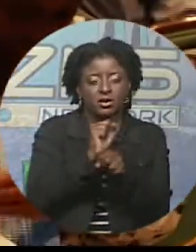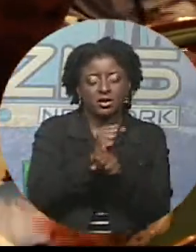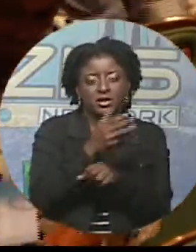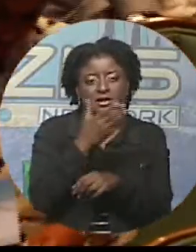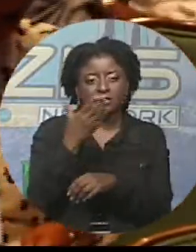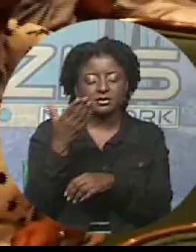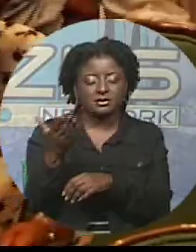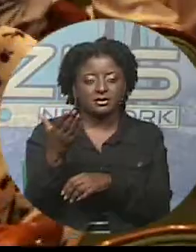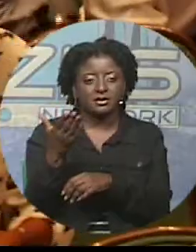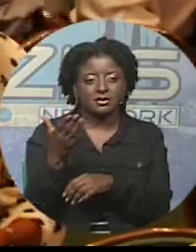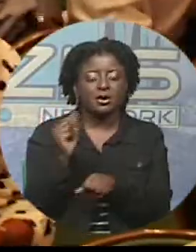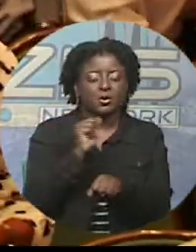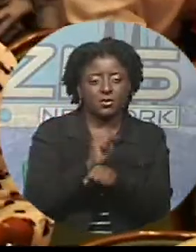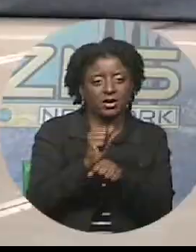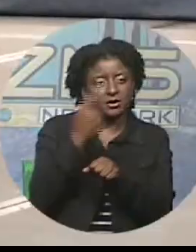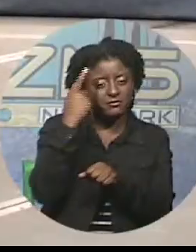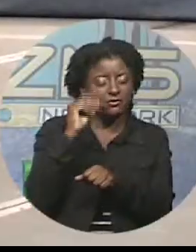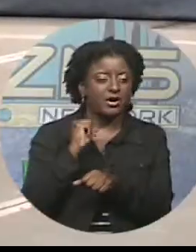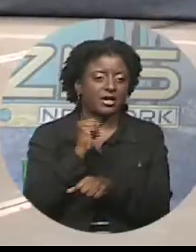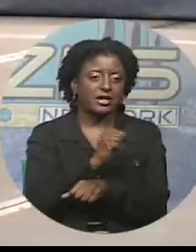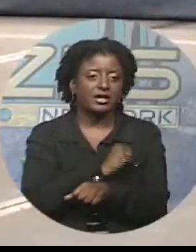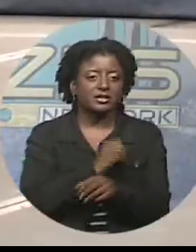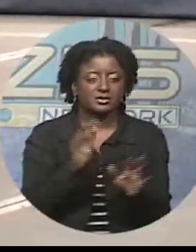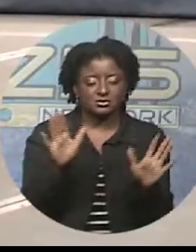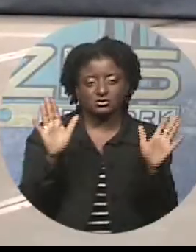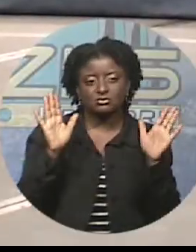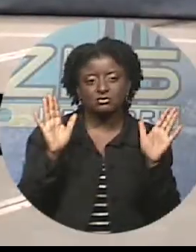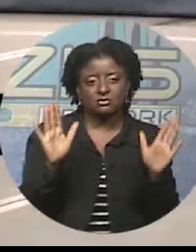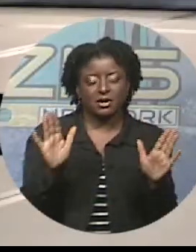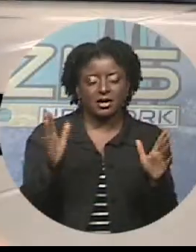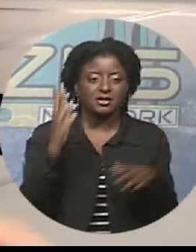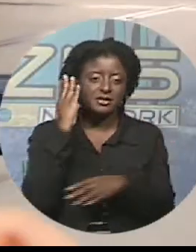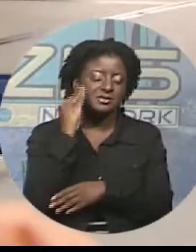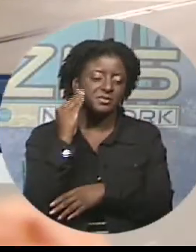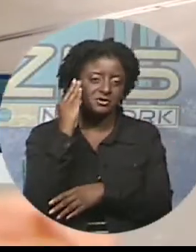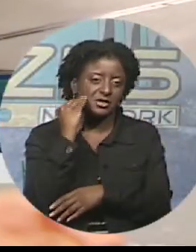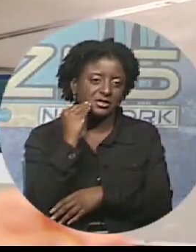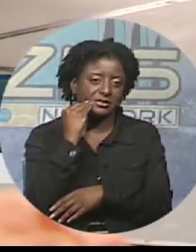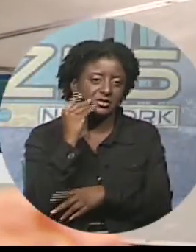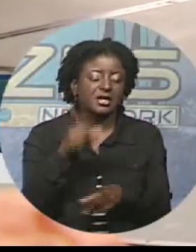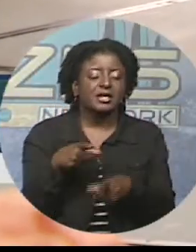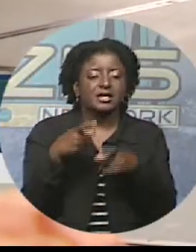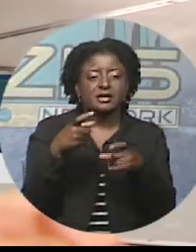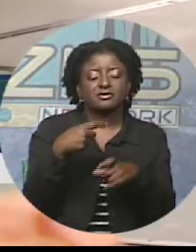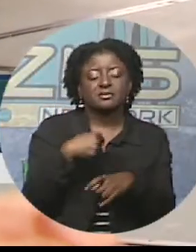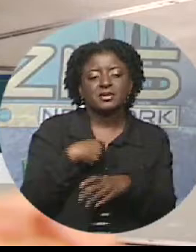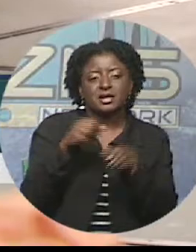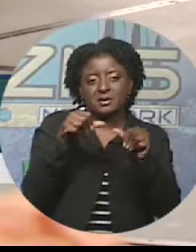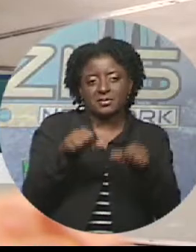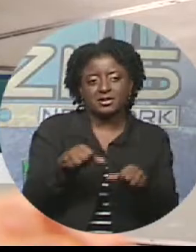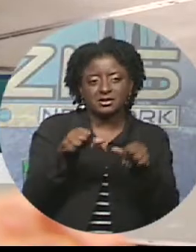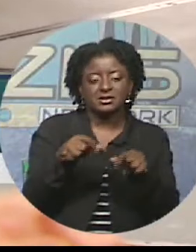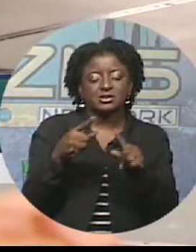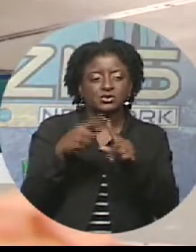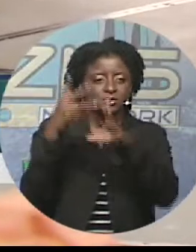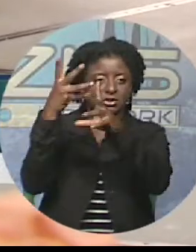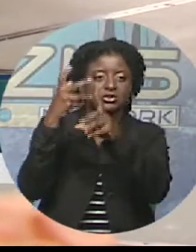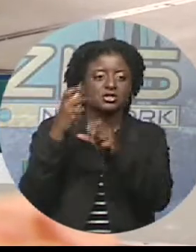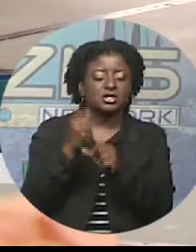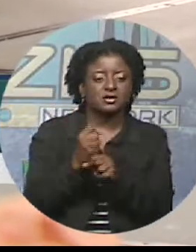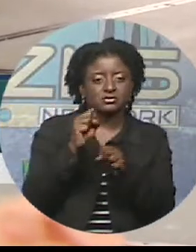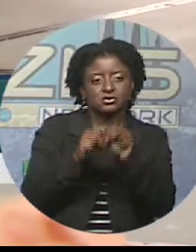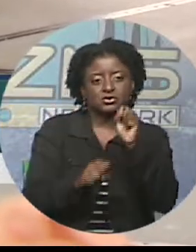has been a grand experience for me. It has given me the ability to achieve so